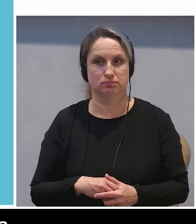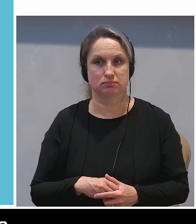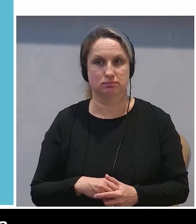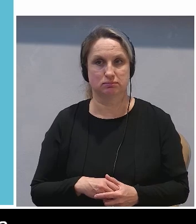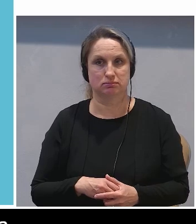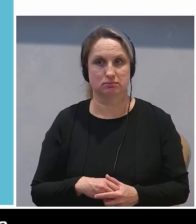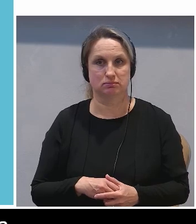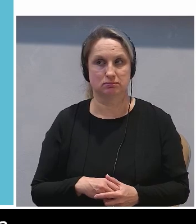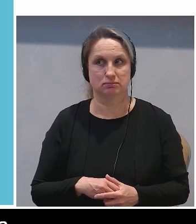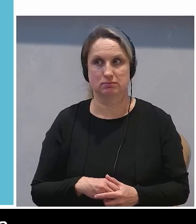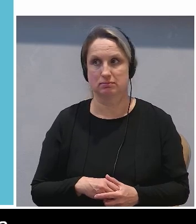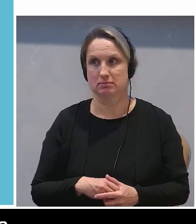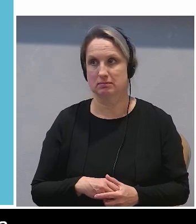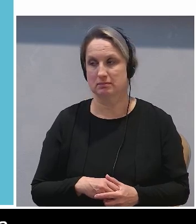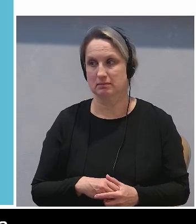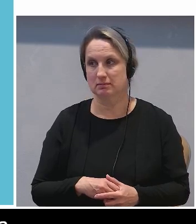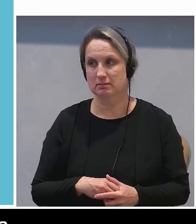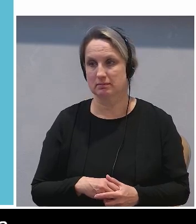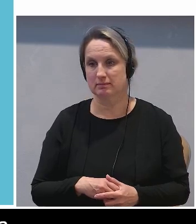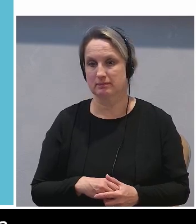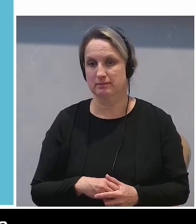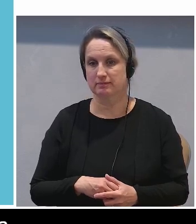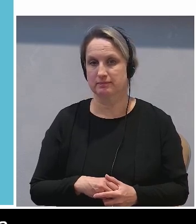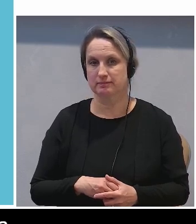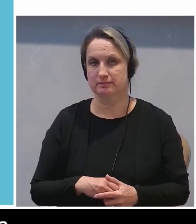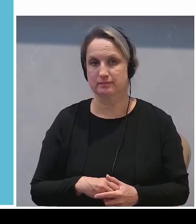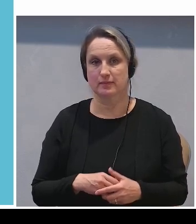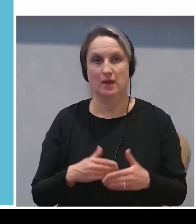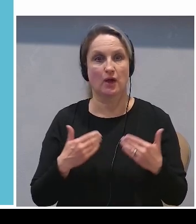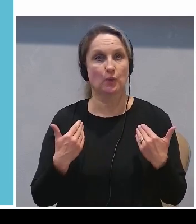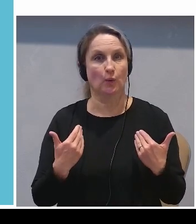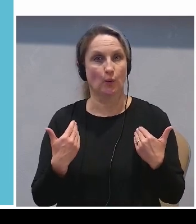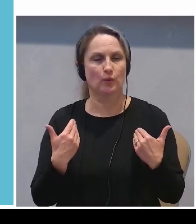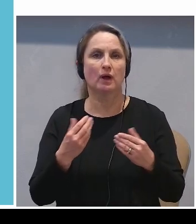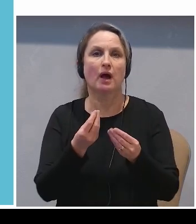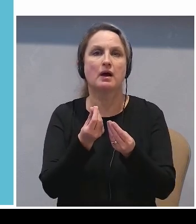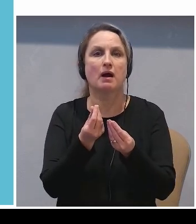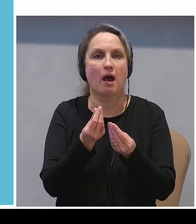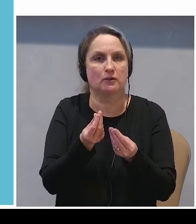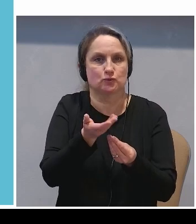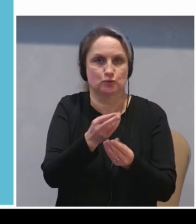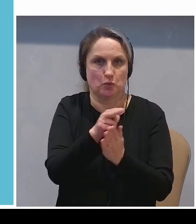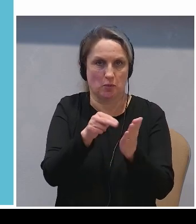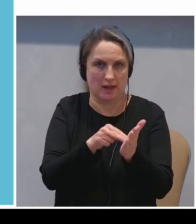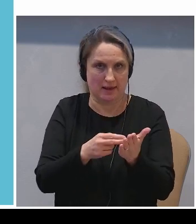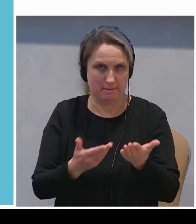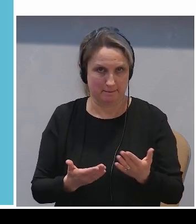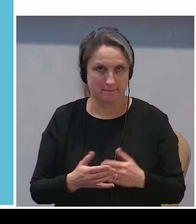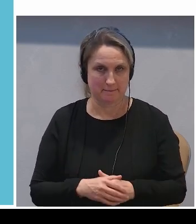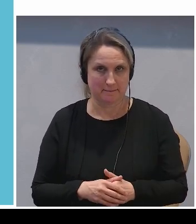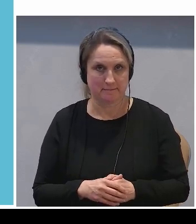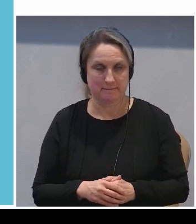And then going to the problem of funding, I wanted to not just to show what are the problems, but also what are the